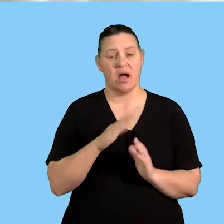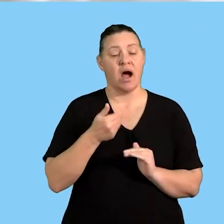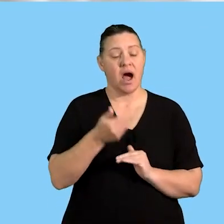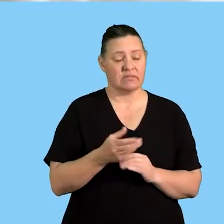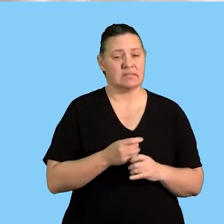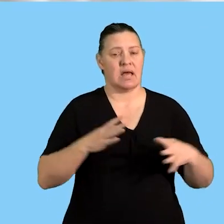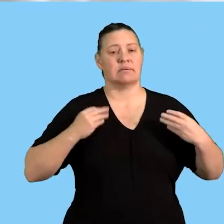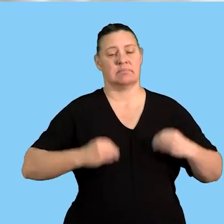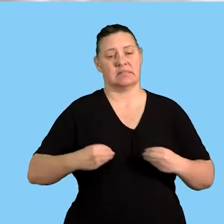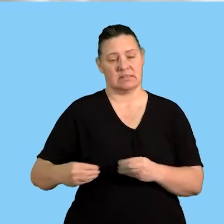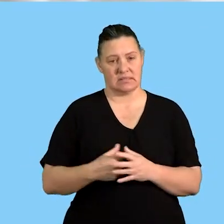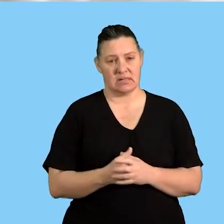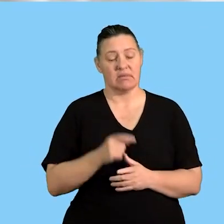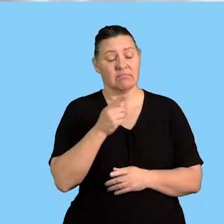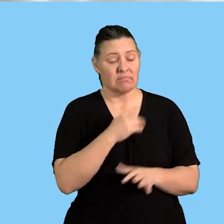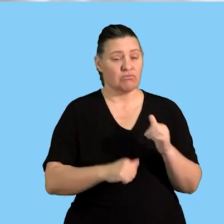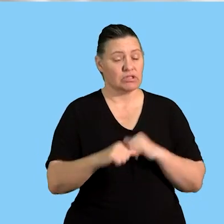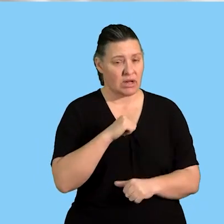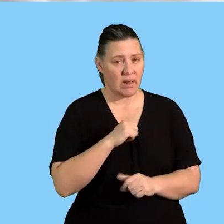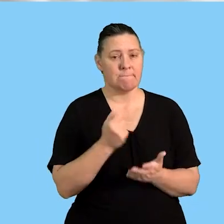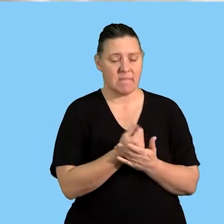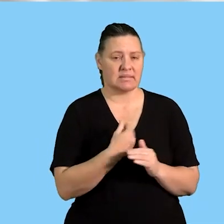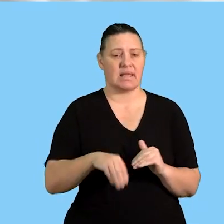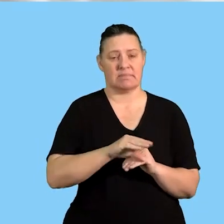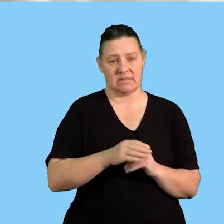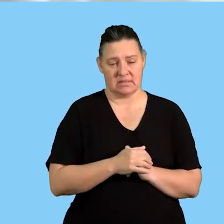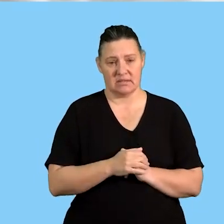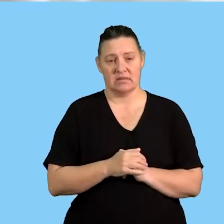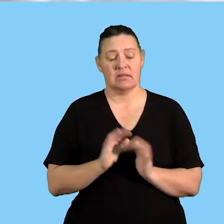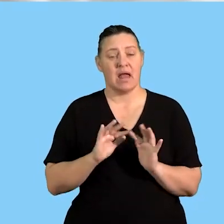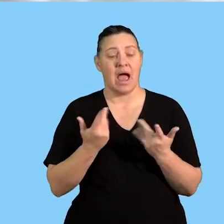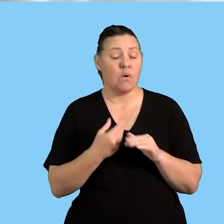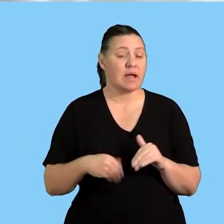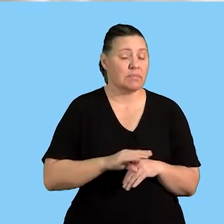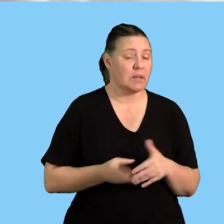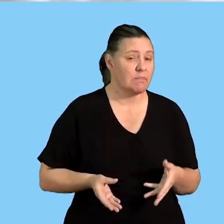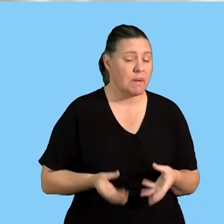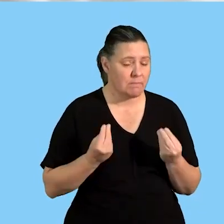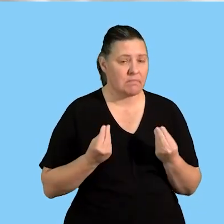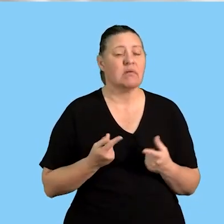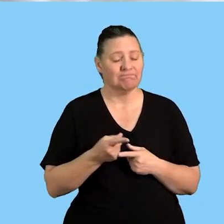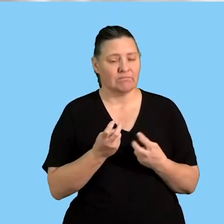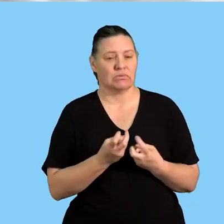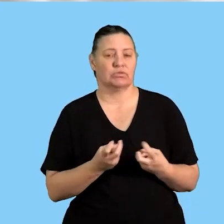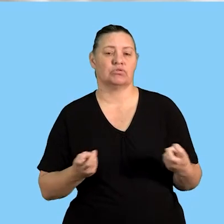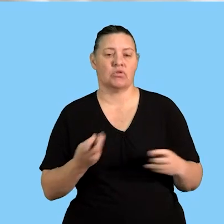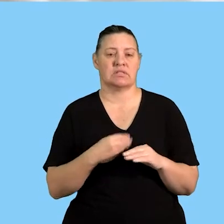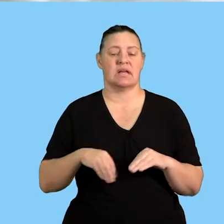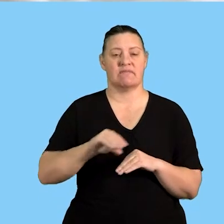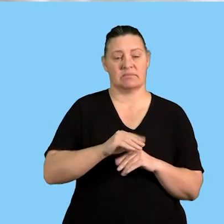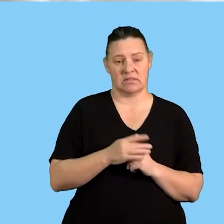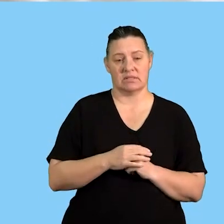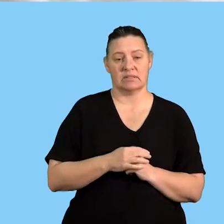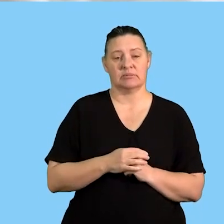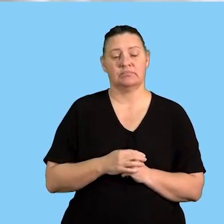after you have started that business. And that return should be capital. So how you get capital is also a source of investment,